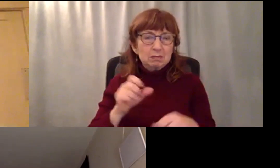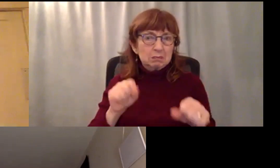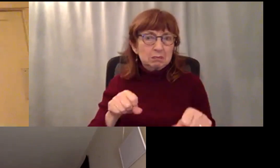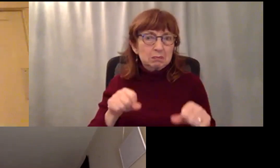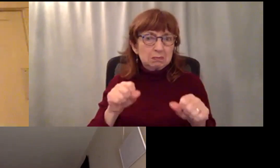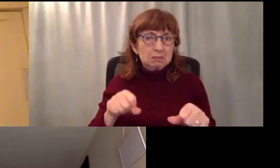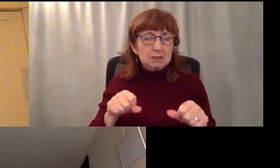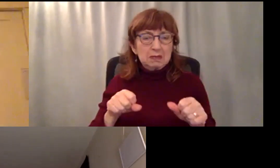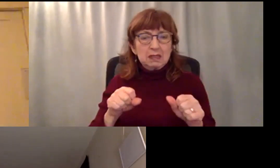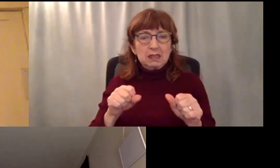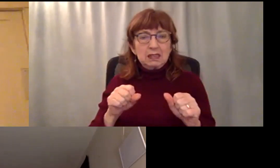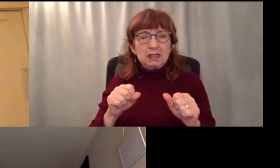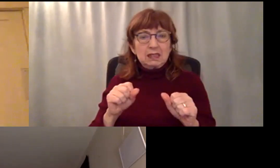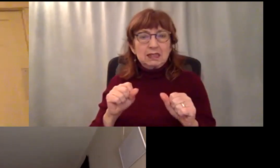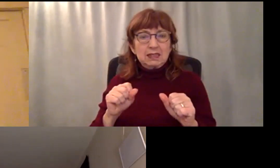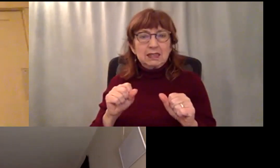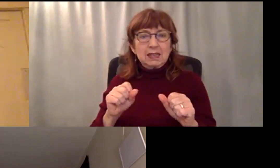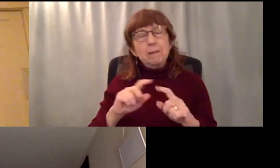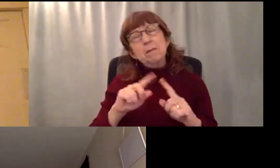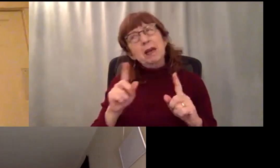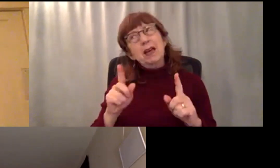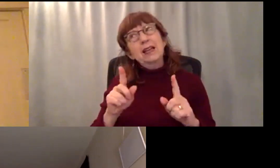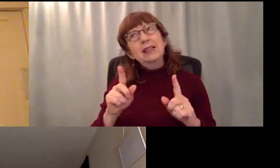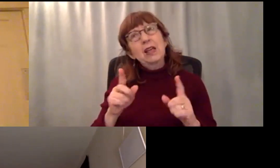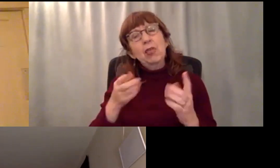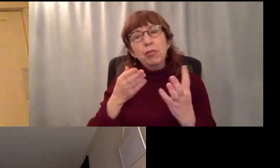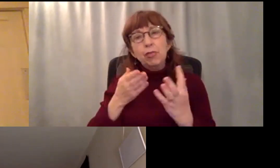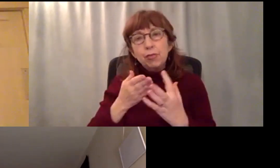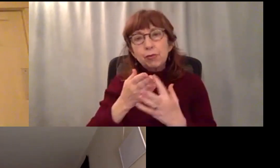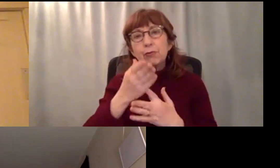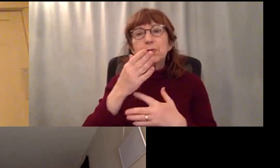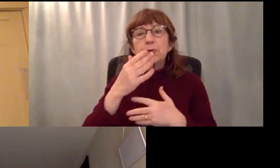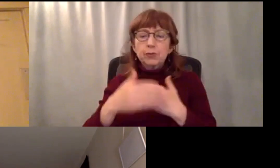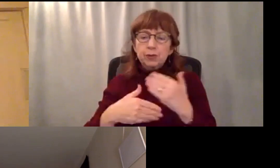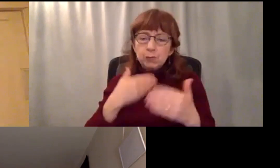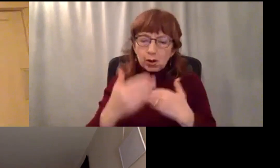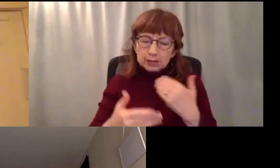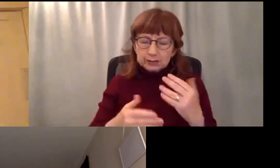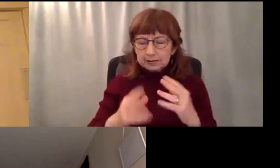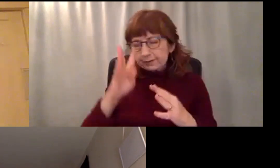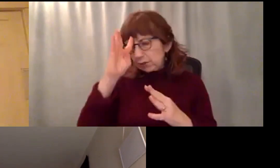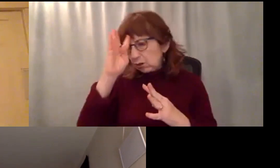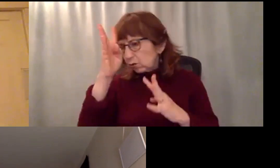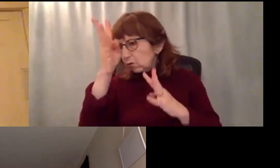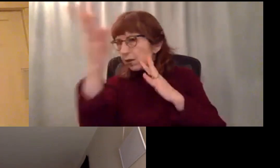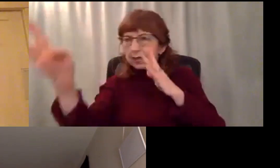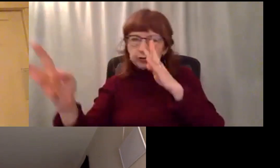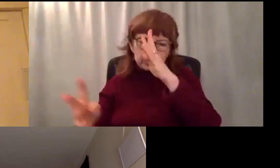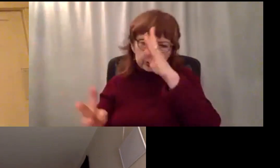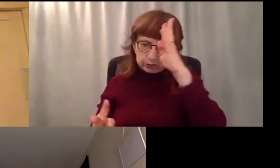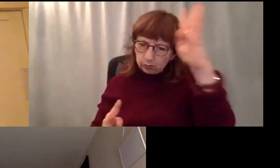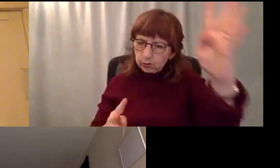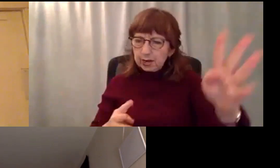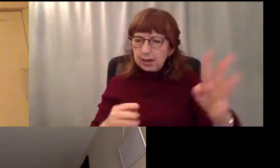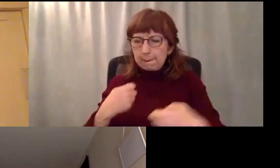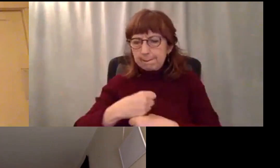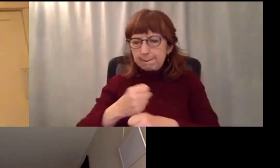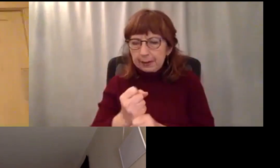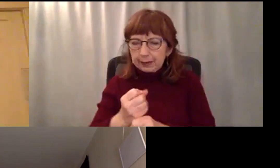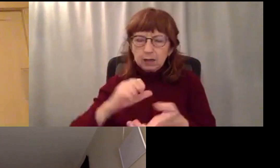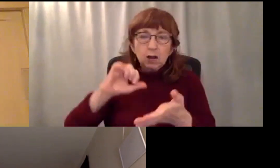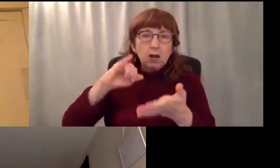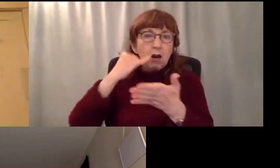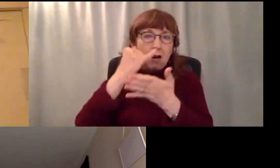But through the process of creation and creating something tangible